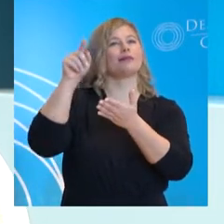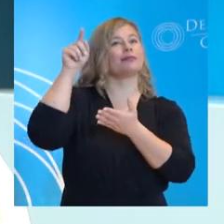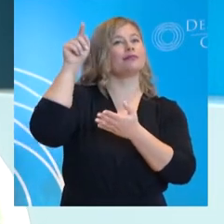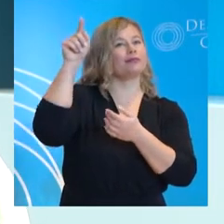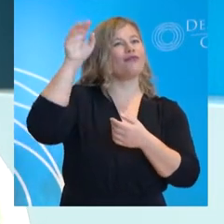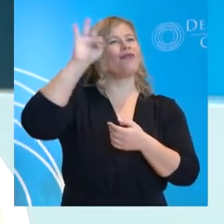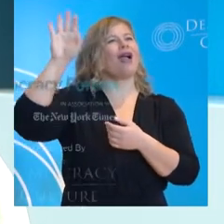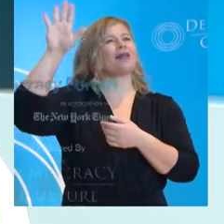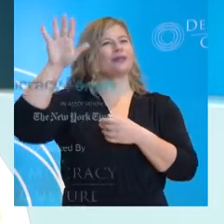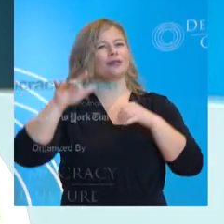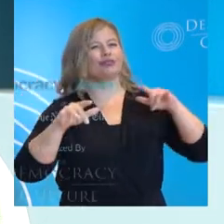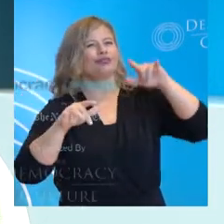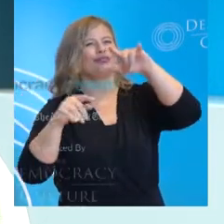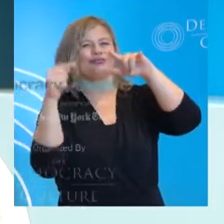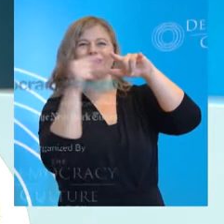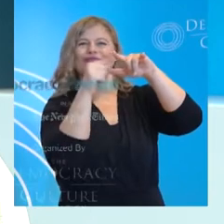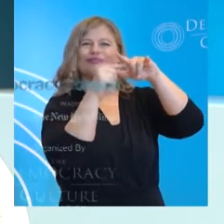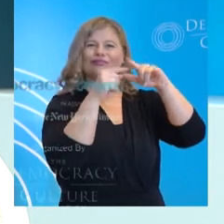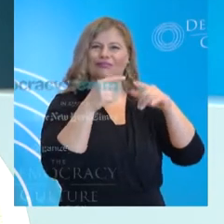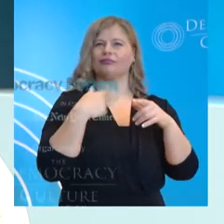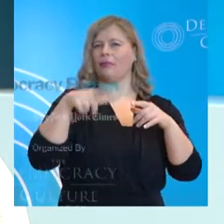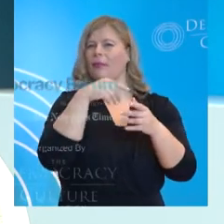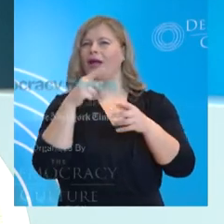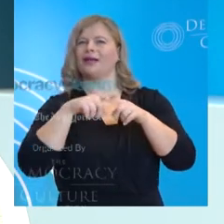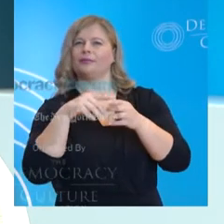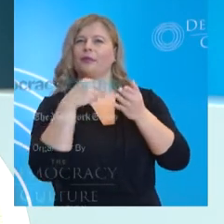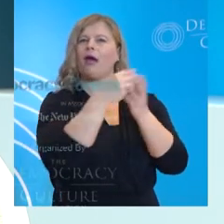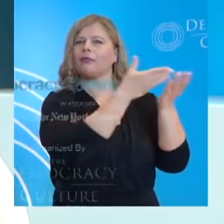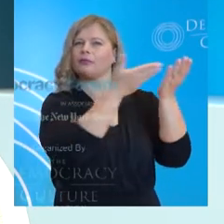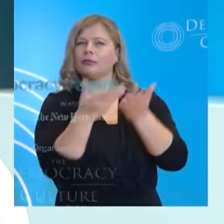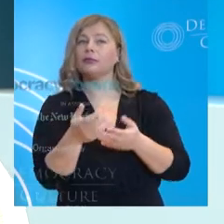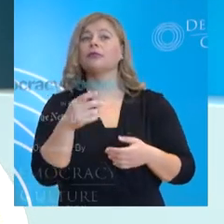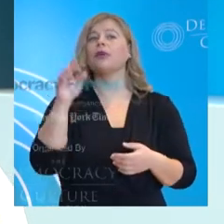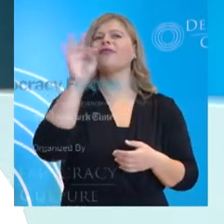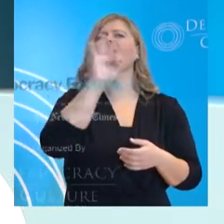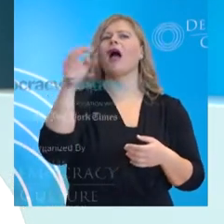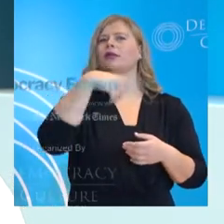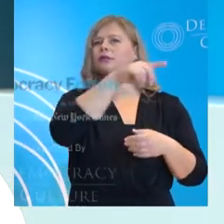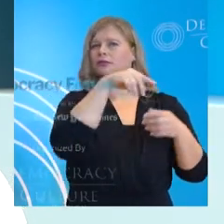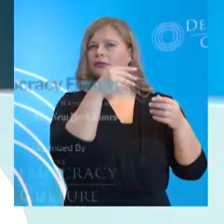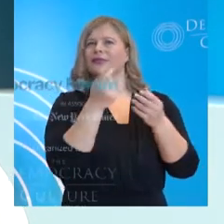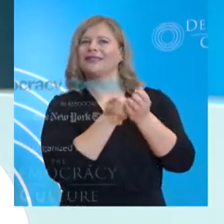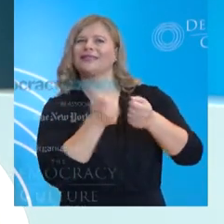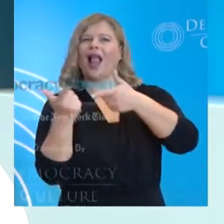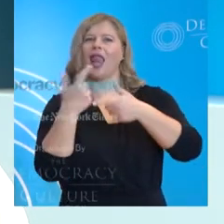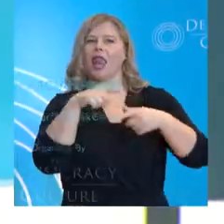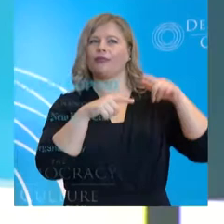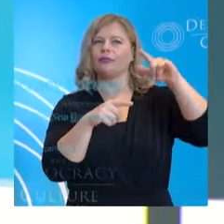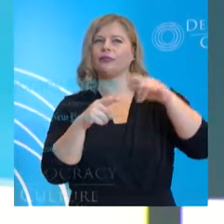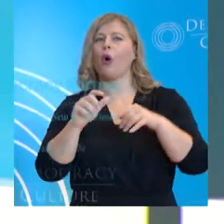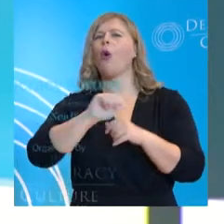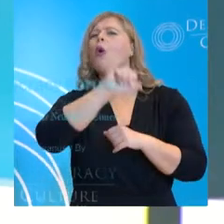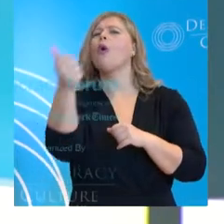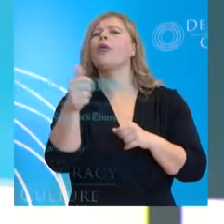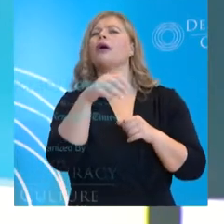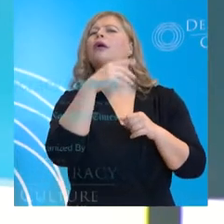alliance. But what are the French committed to do other than sell you stuff? We did sign with President Macron